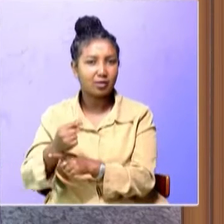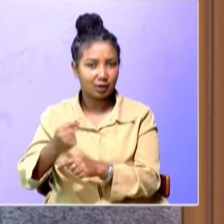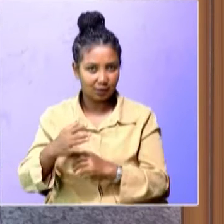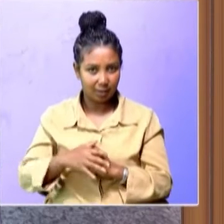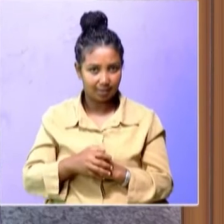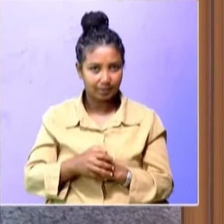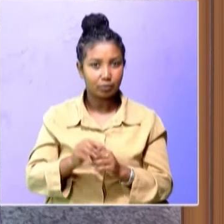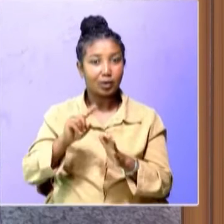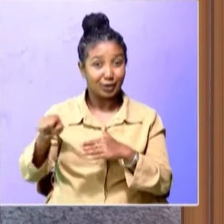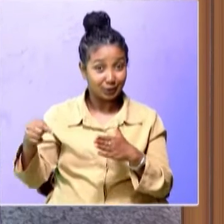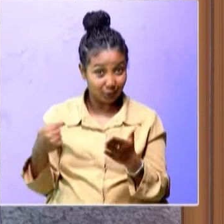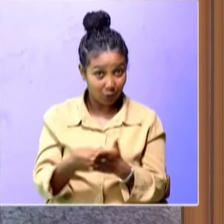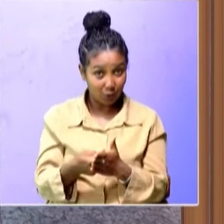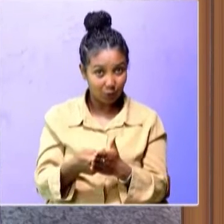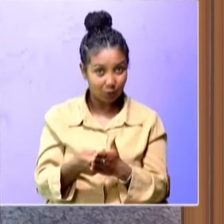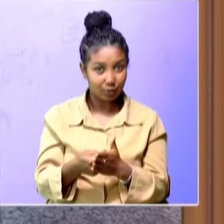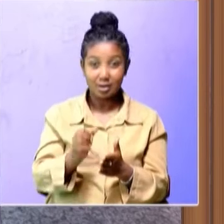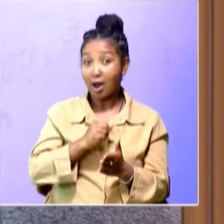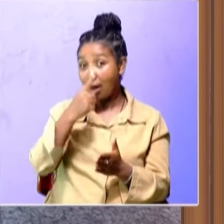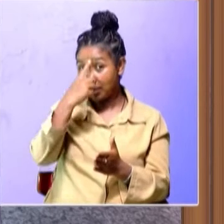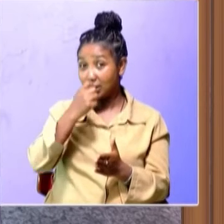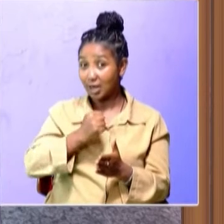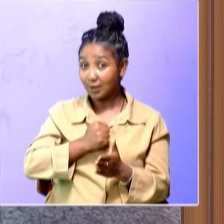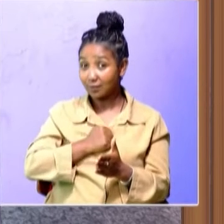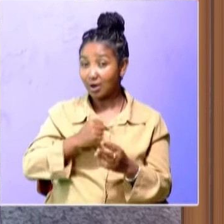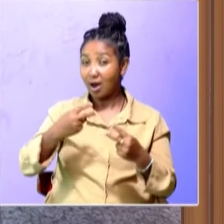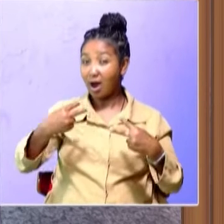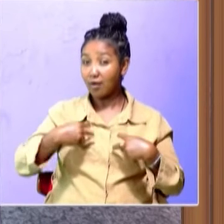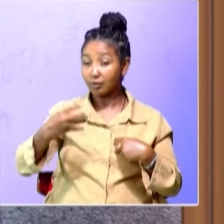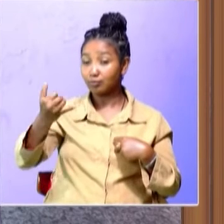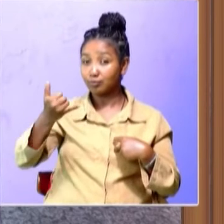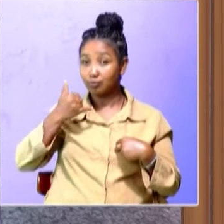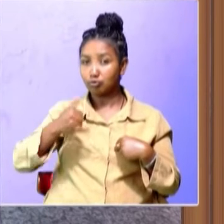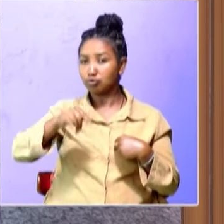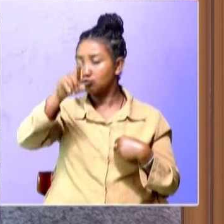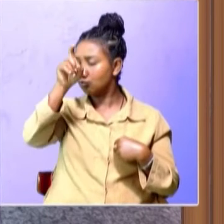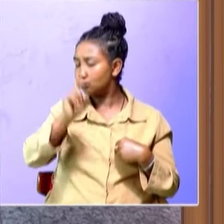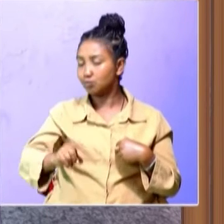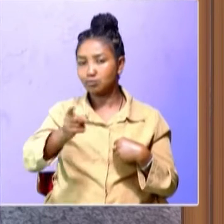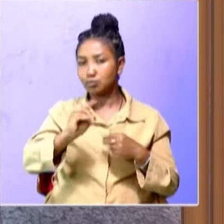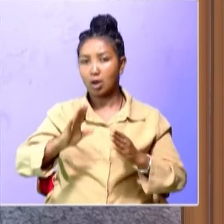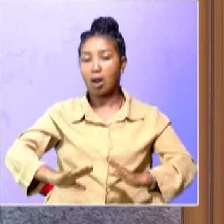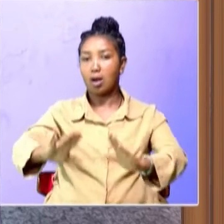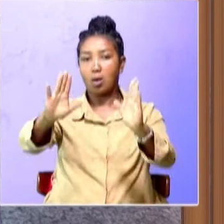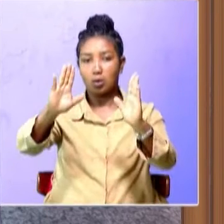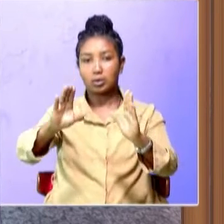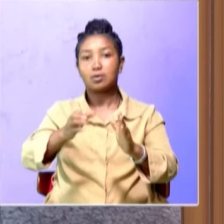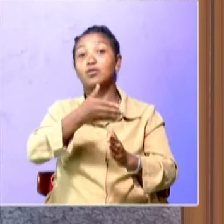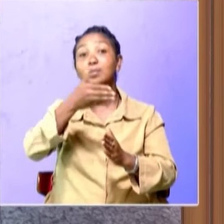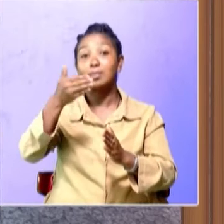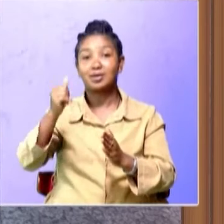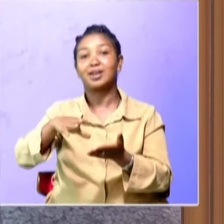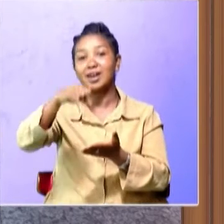activities. So, I believe having mobile phones should not be allowed for a